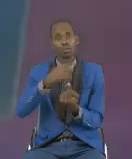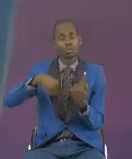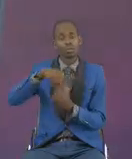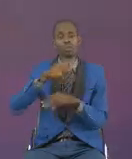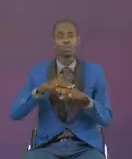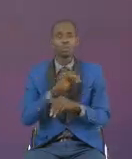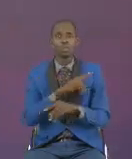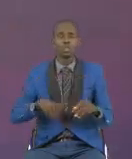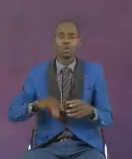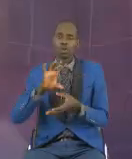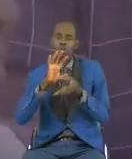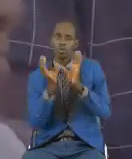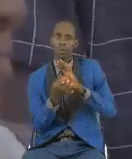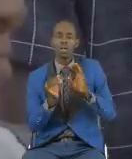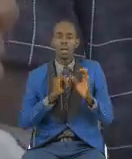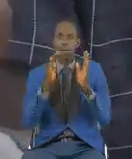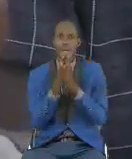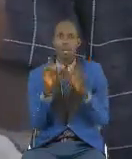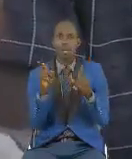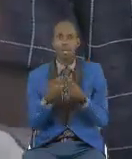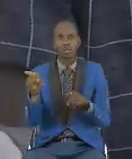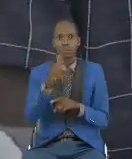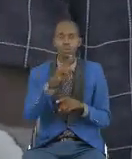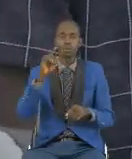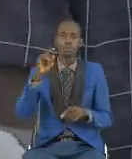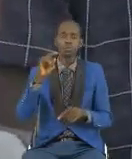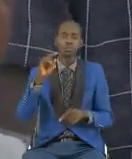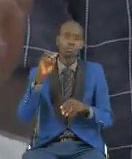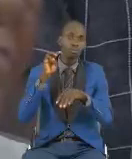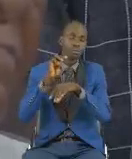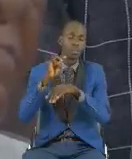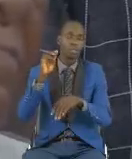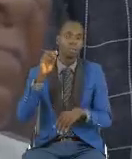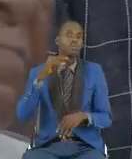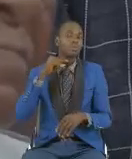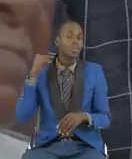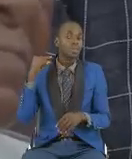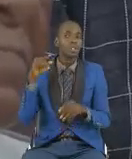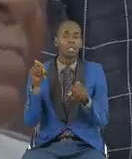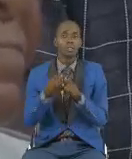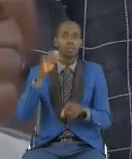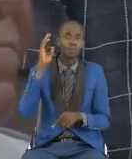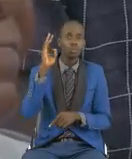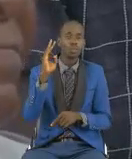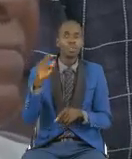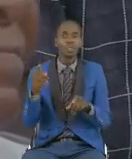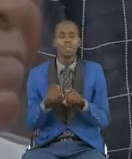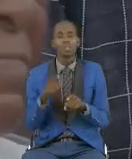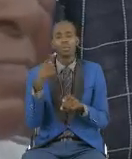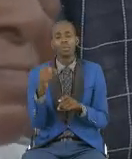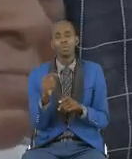pray, as you minister, as you preach, as you proclaim the word of the gospel, that